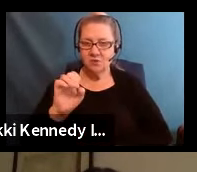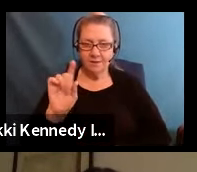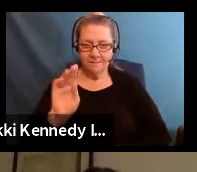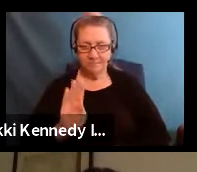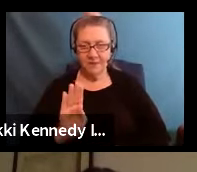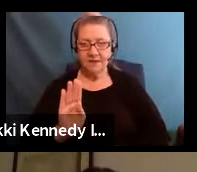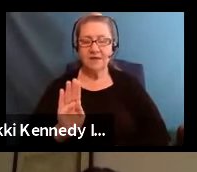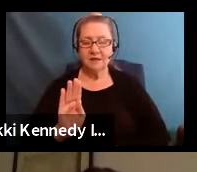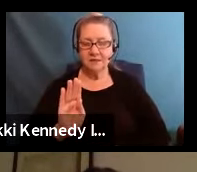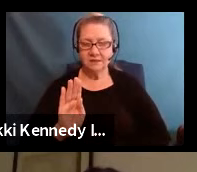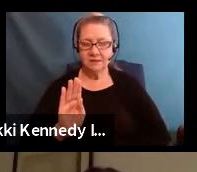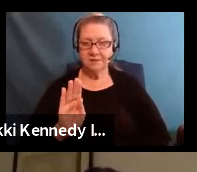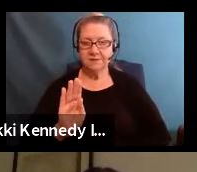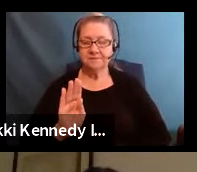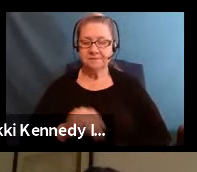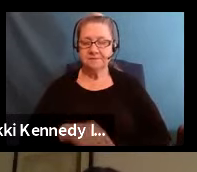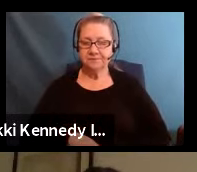that